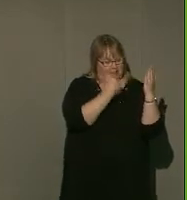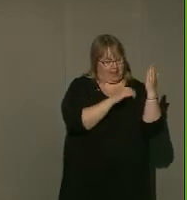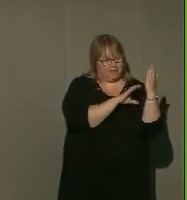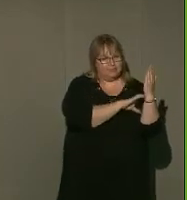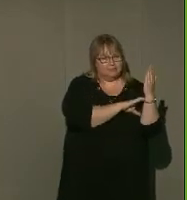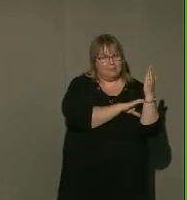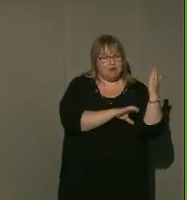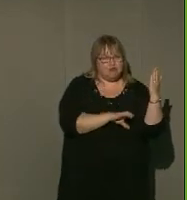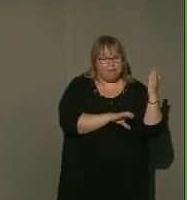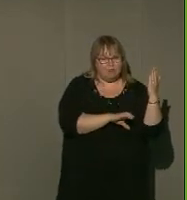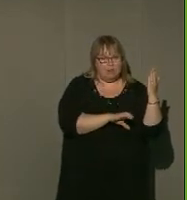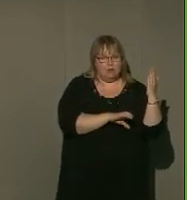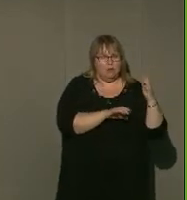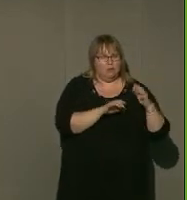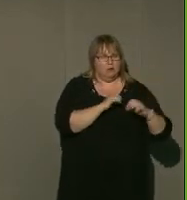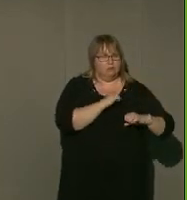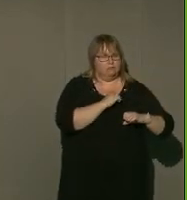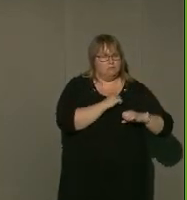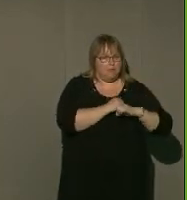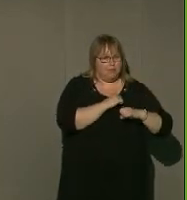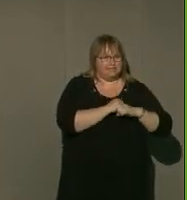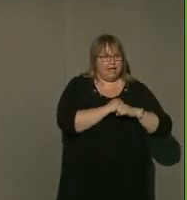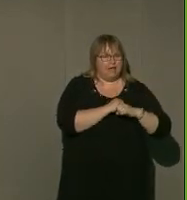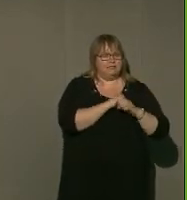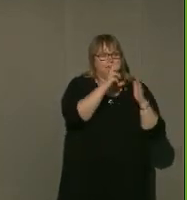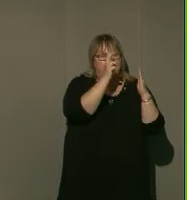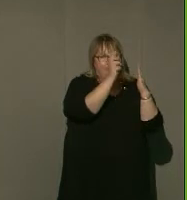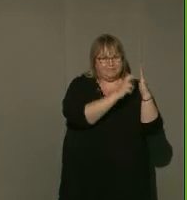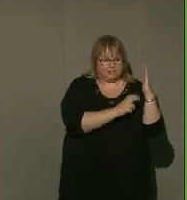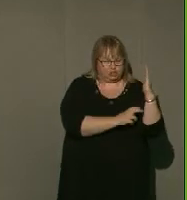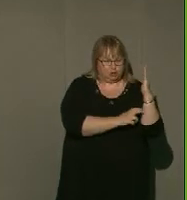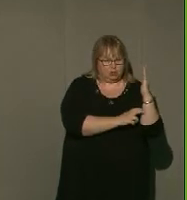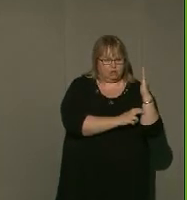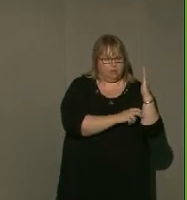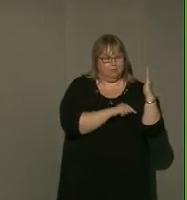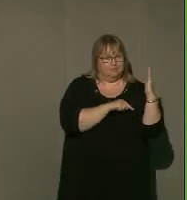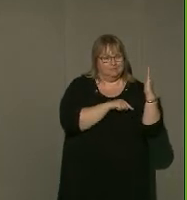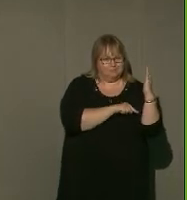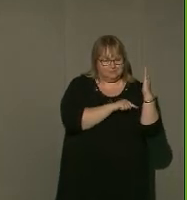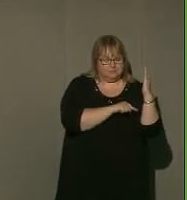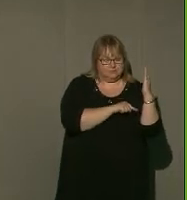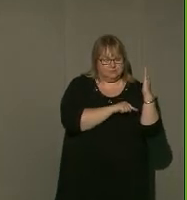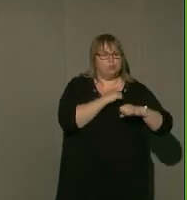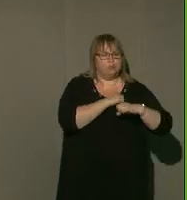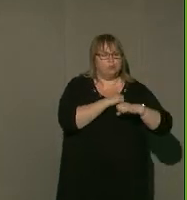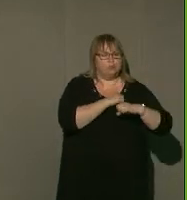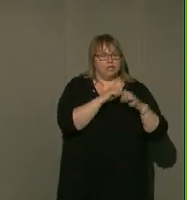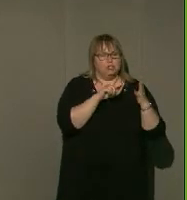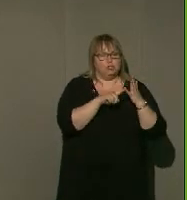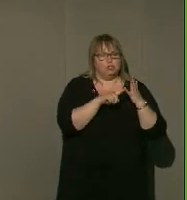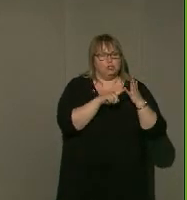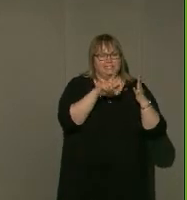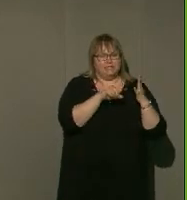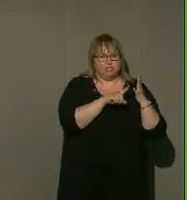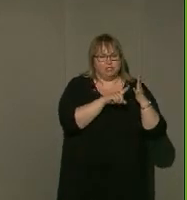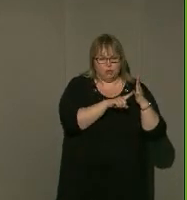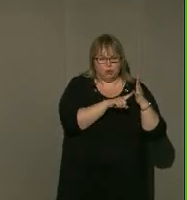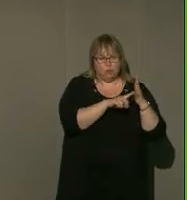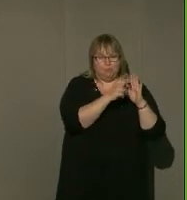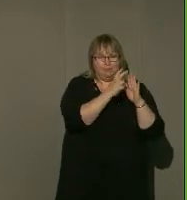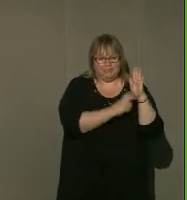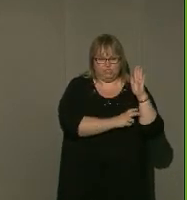the publicise the petition. Publicise. We should now change that to publicise the UCU